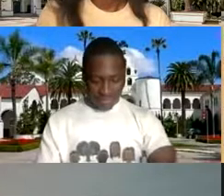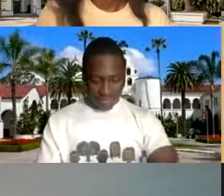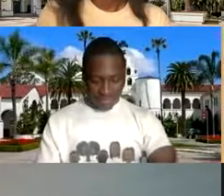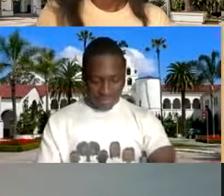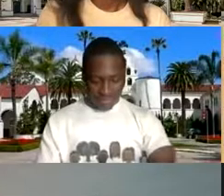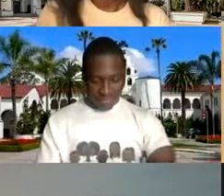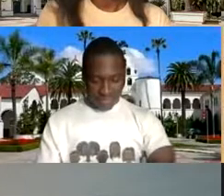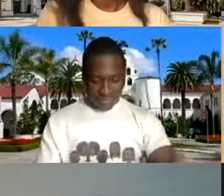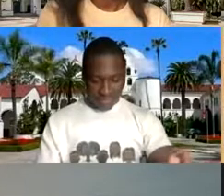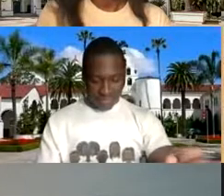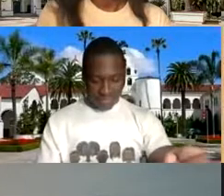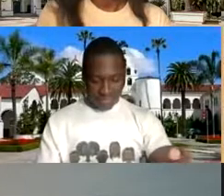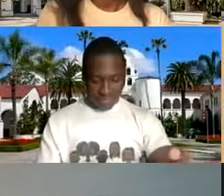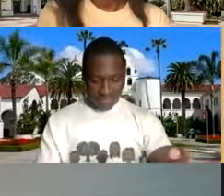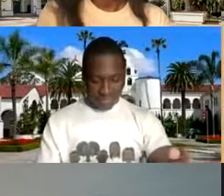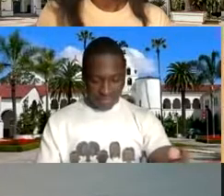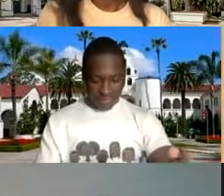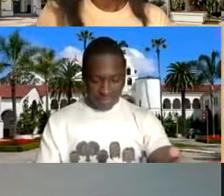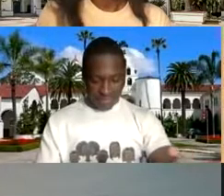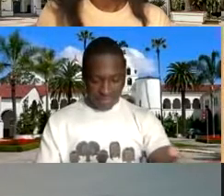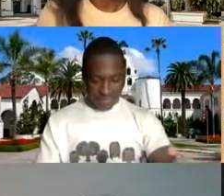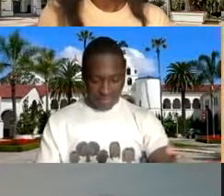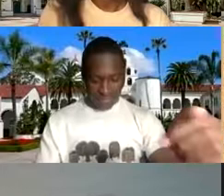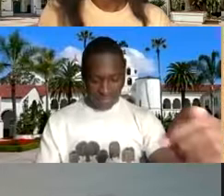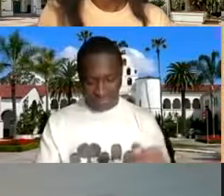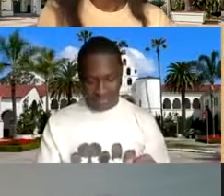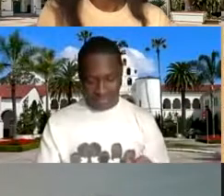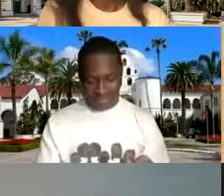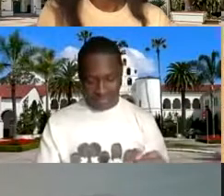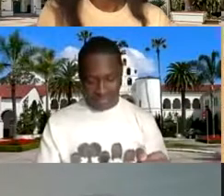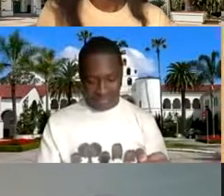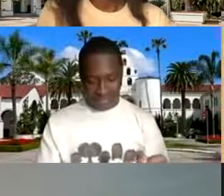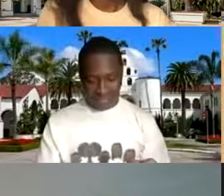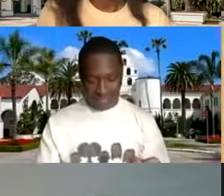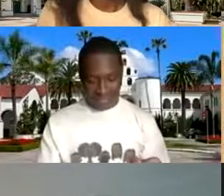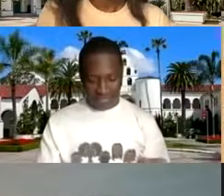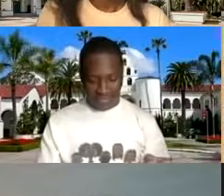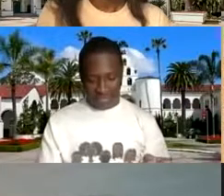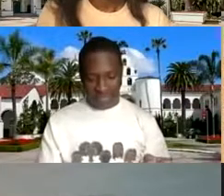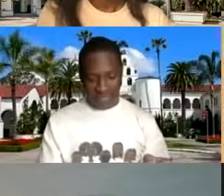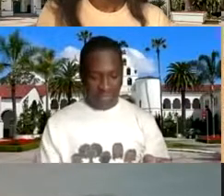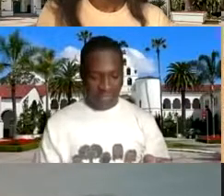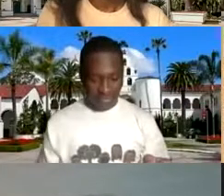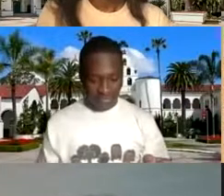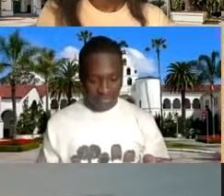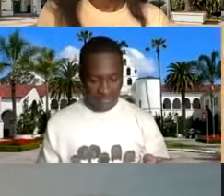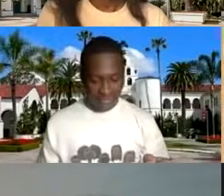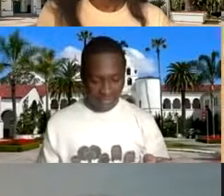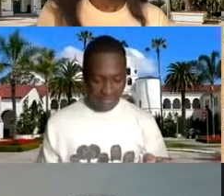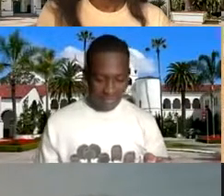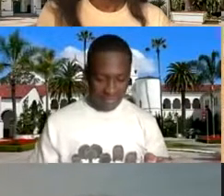college and what it takes to succeed. Thank you. Elijah, did you want to add to that at all? What do you think the benefits